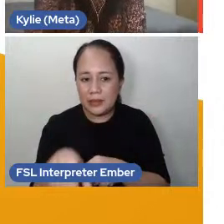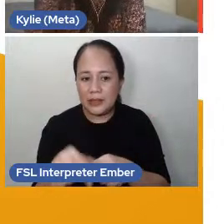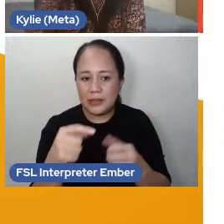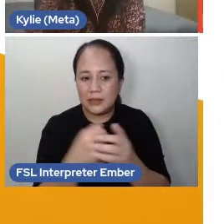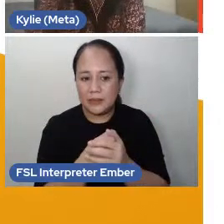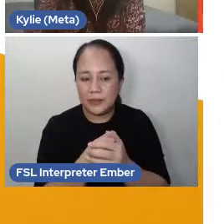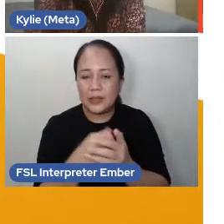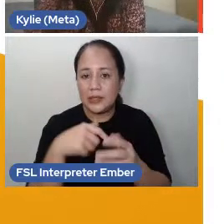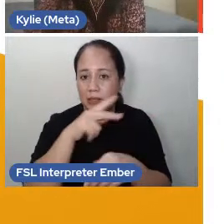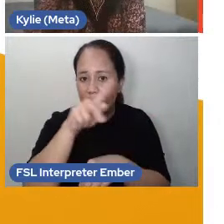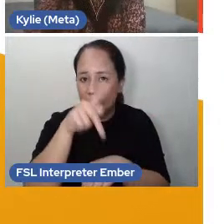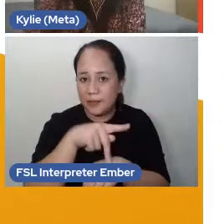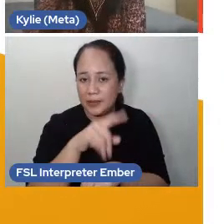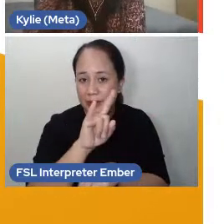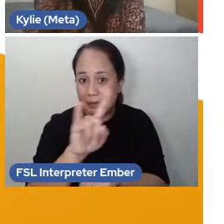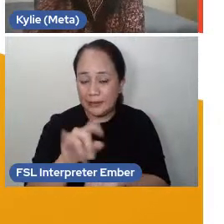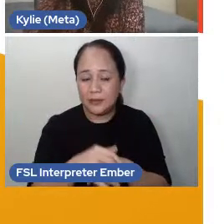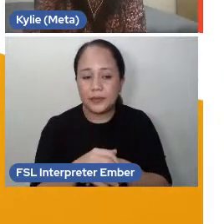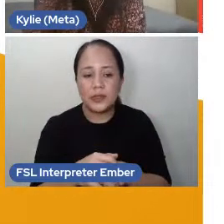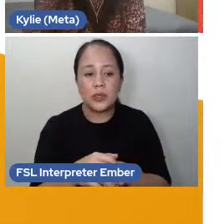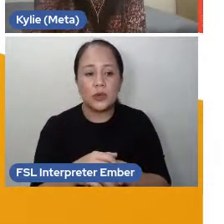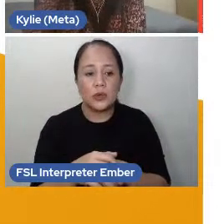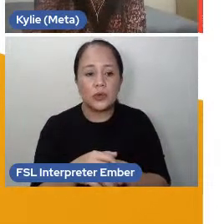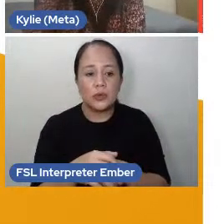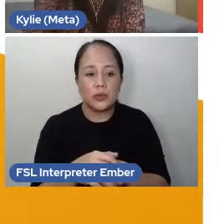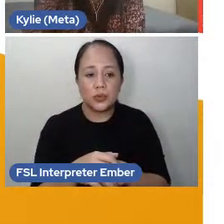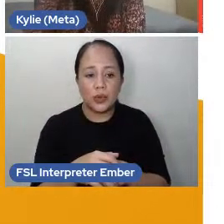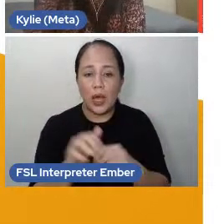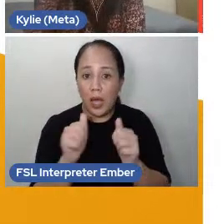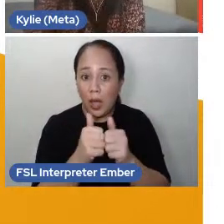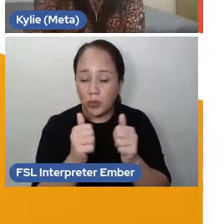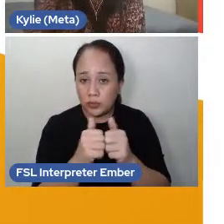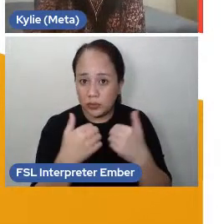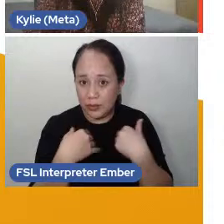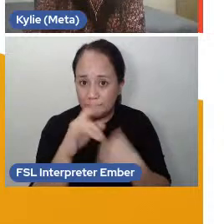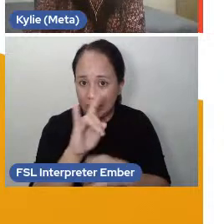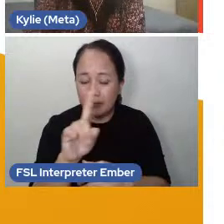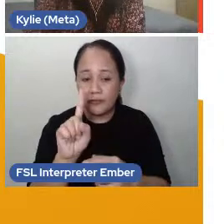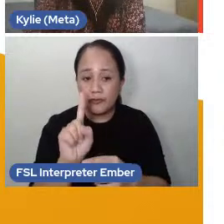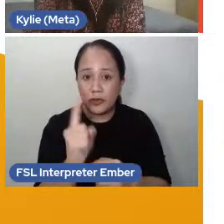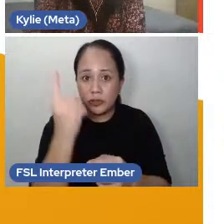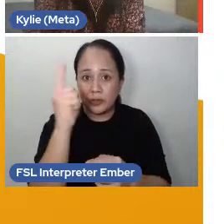in the Philippines. So in order to run ads, an advertiser must